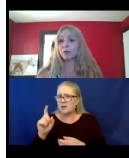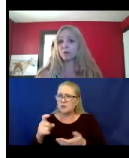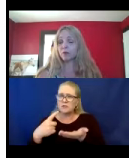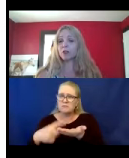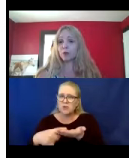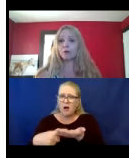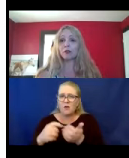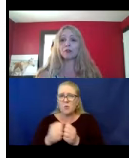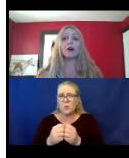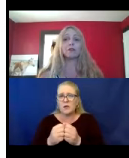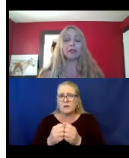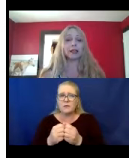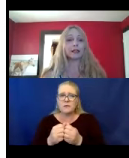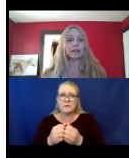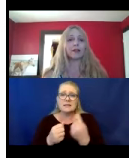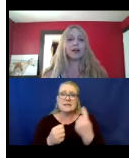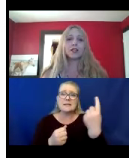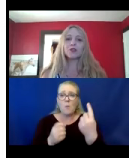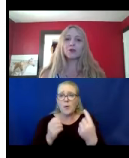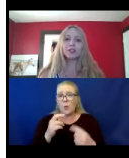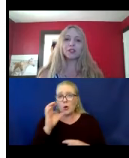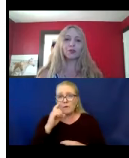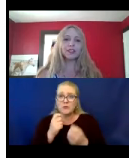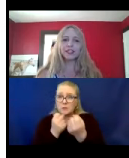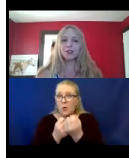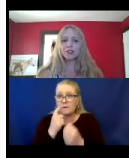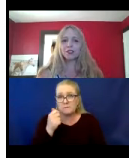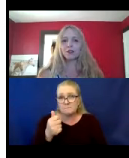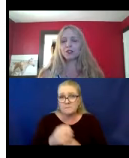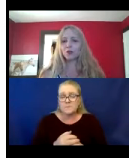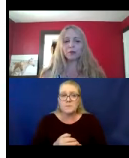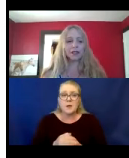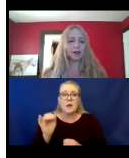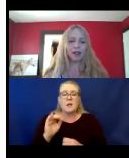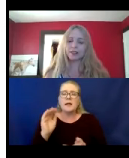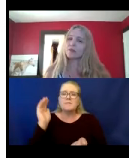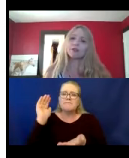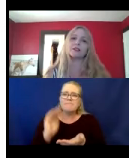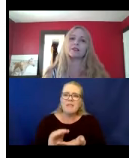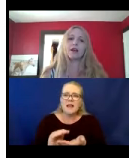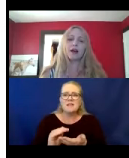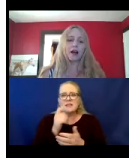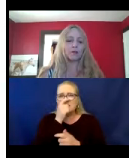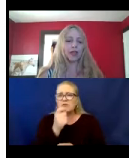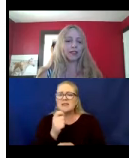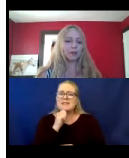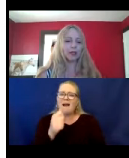look for support for yourself in that case. So a decreased interest or enjoyment of activities, that is a big